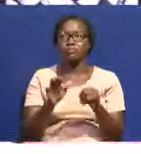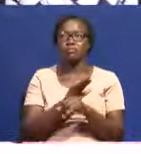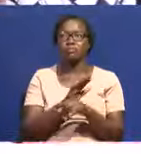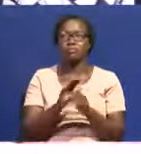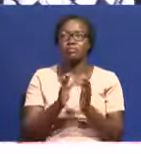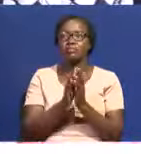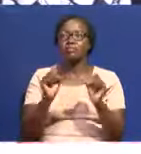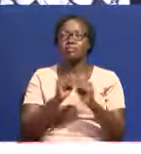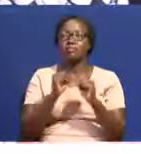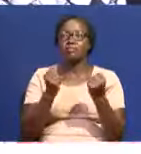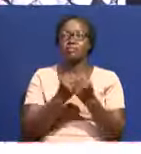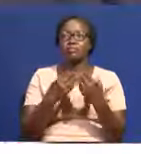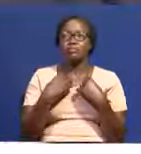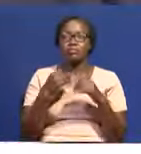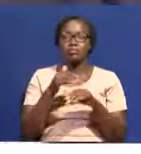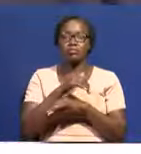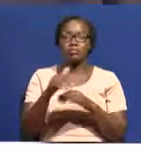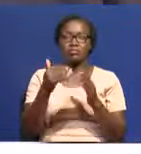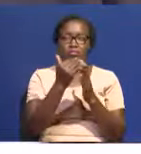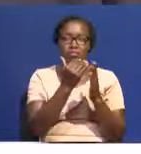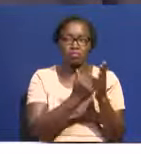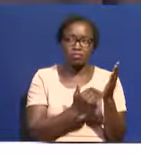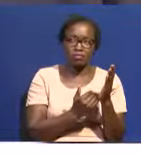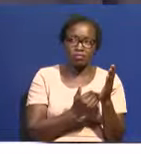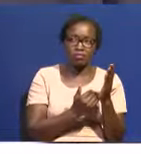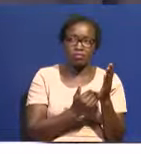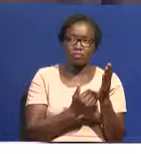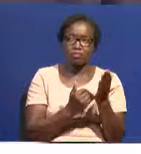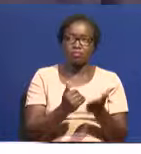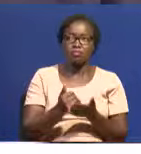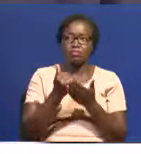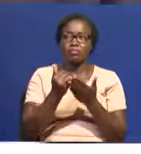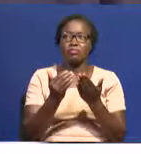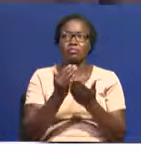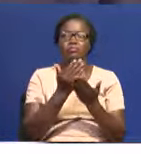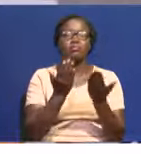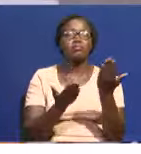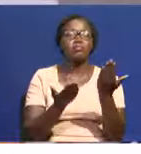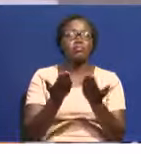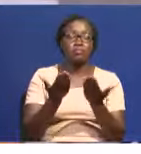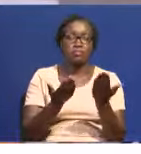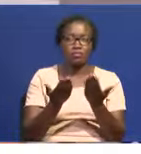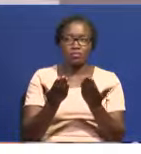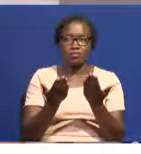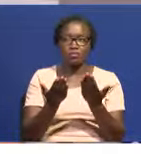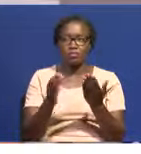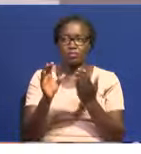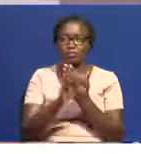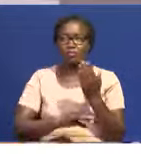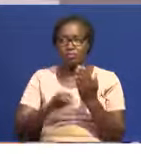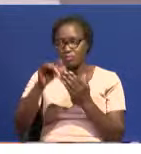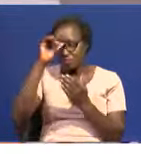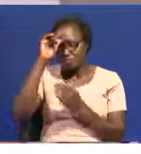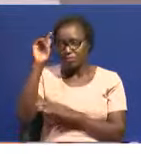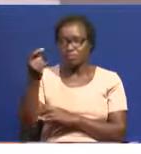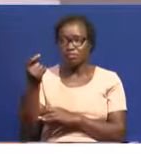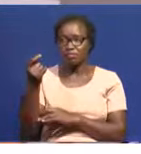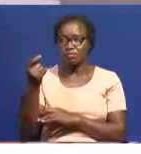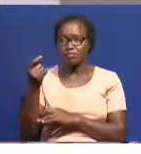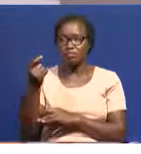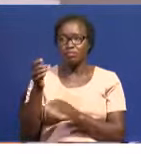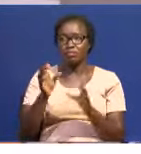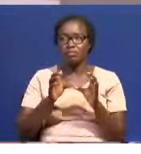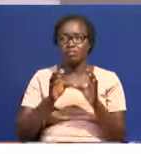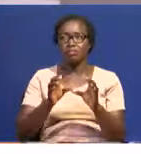health insurance program. This, she said, will help to improve health services in the country. Kwa sababu serikali ya Kenya,